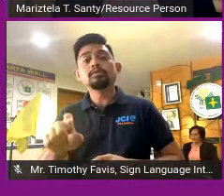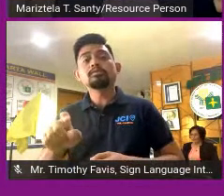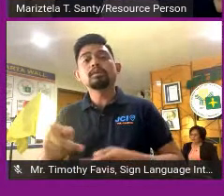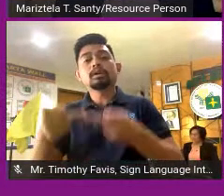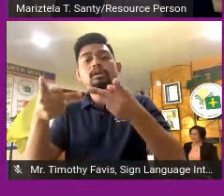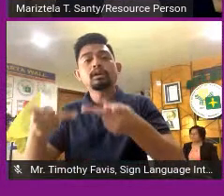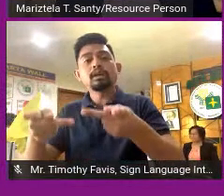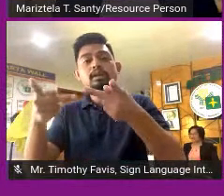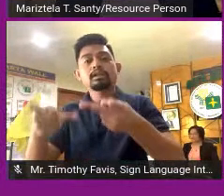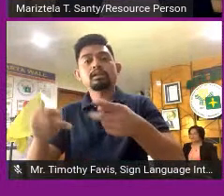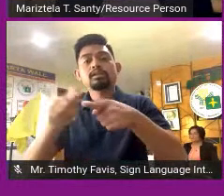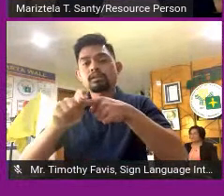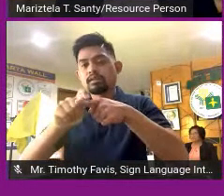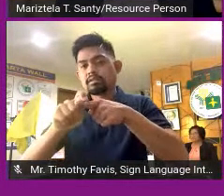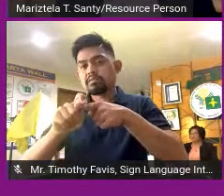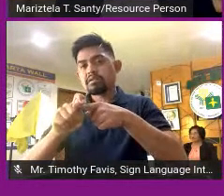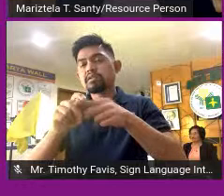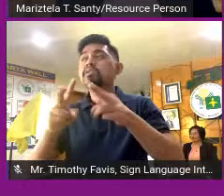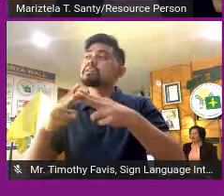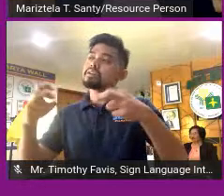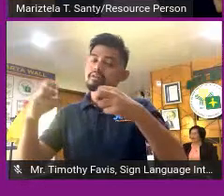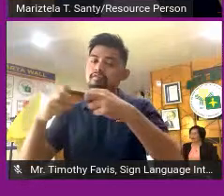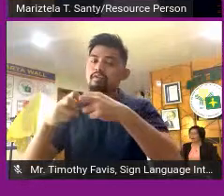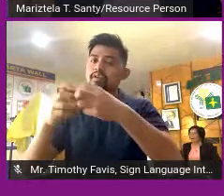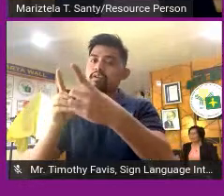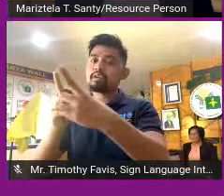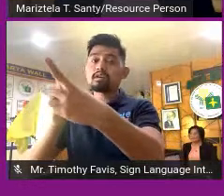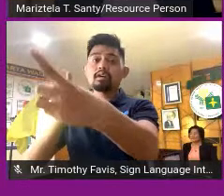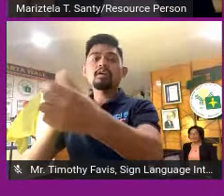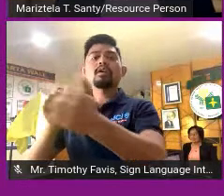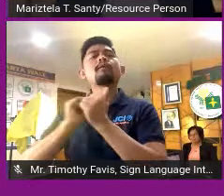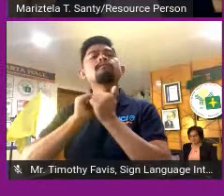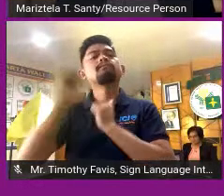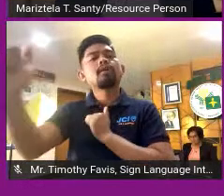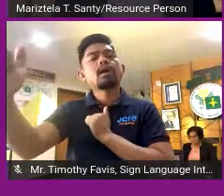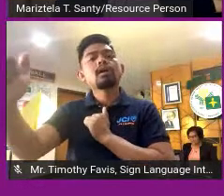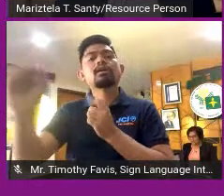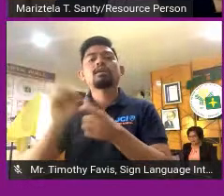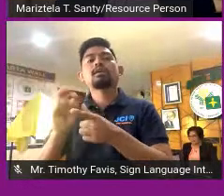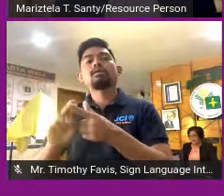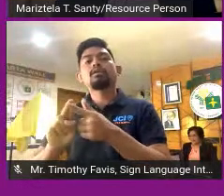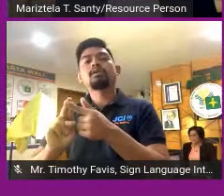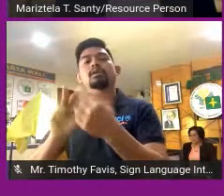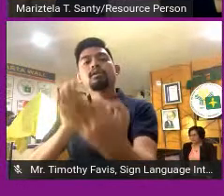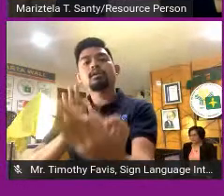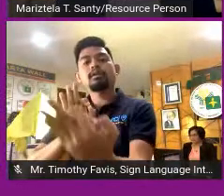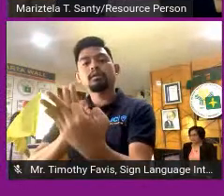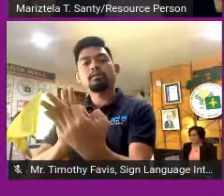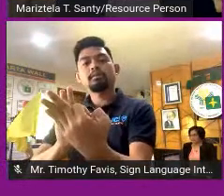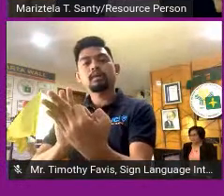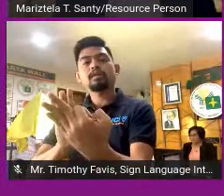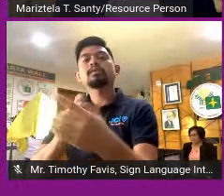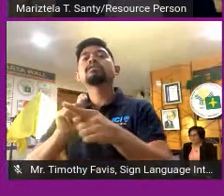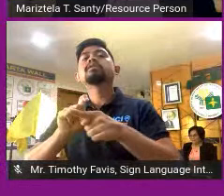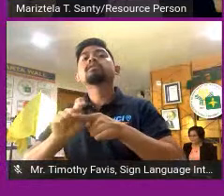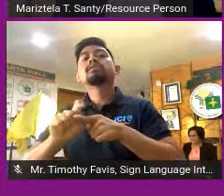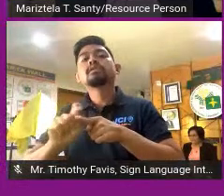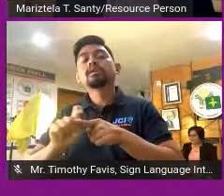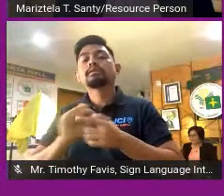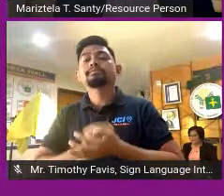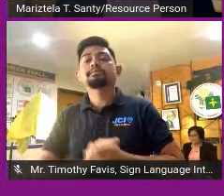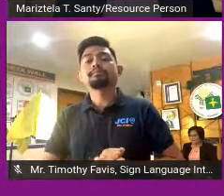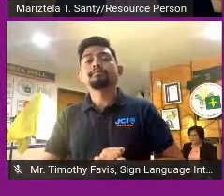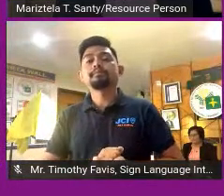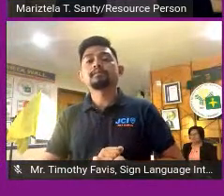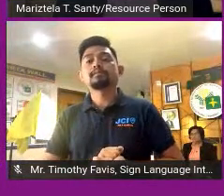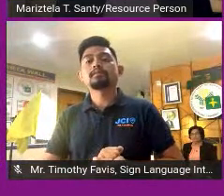or either it be a distance or a face-to-face training, is to mainstream God in